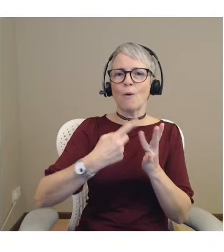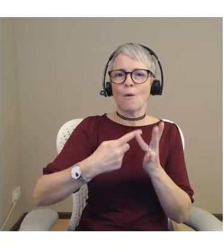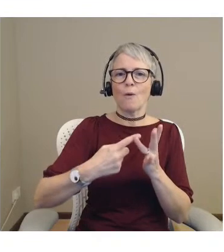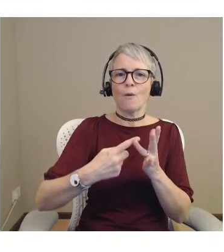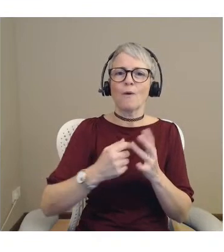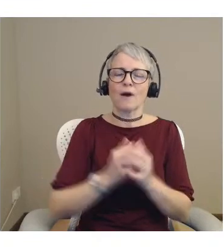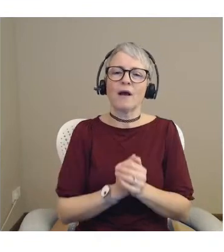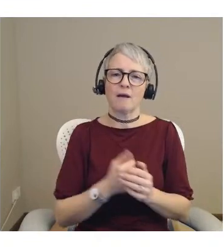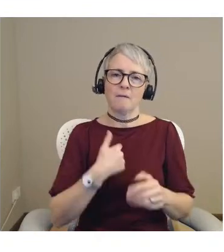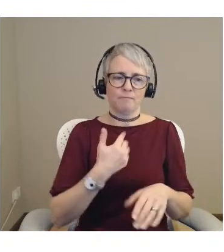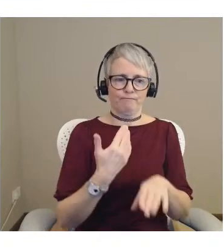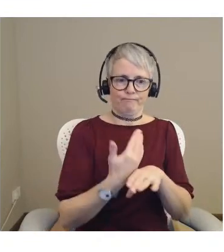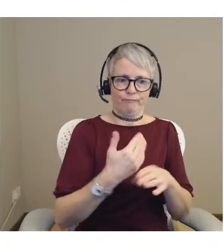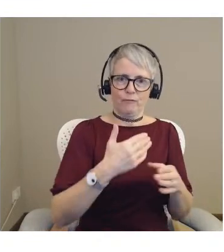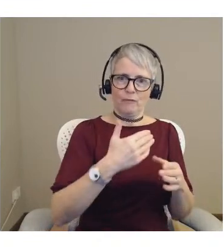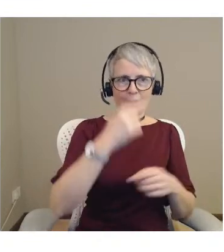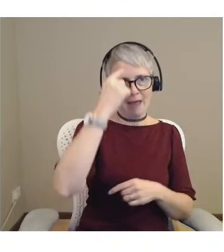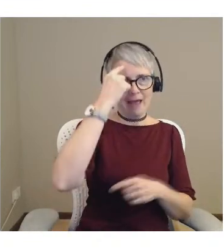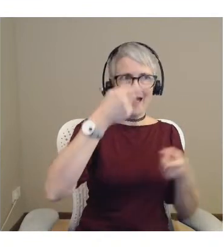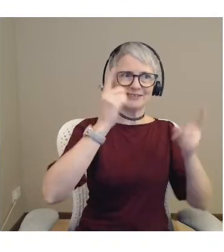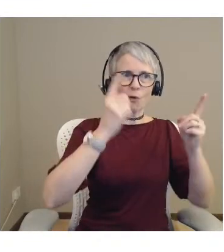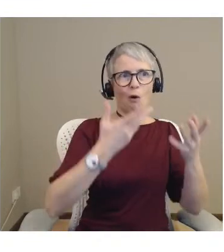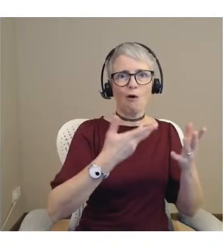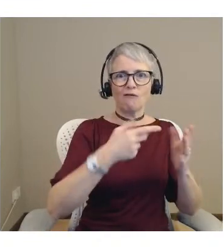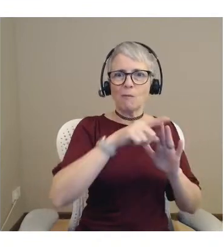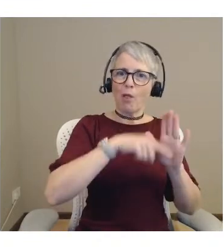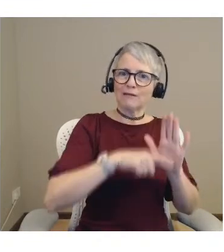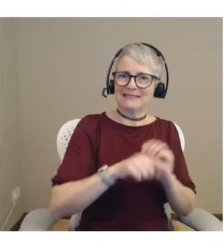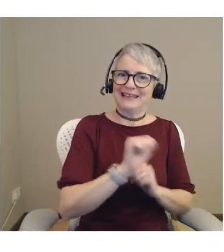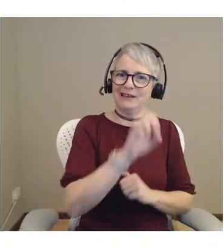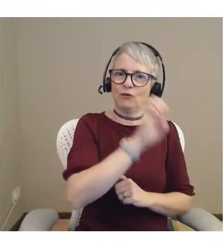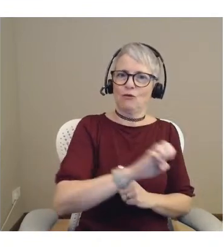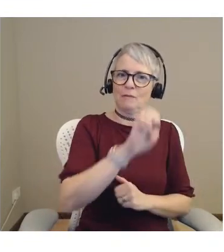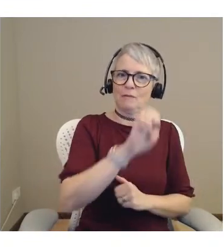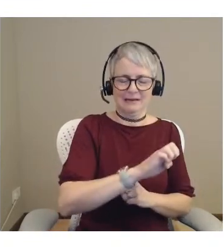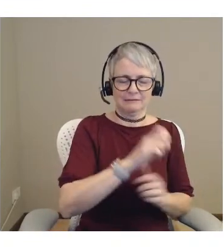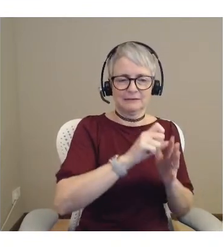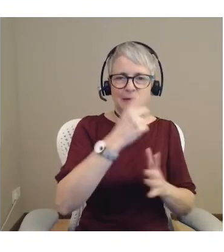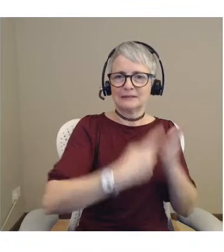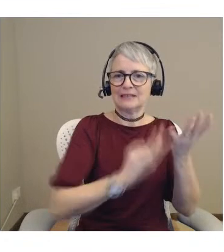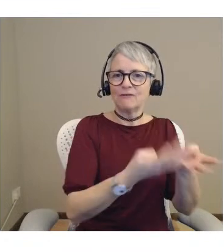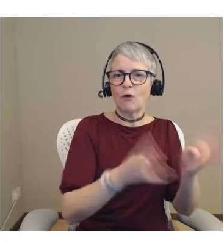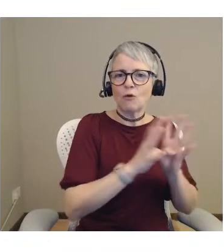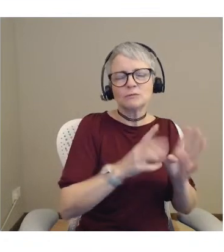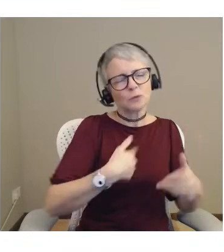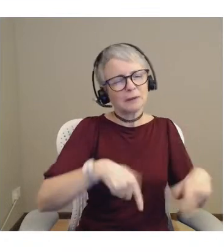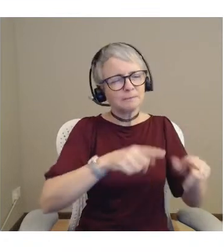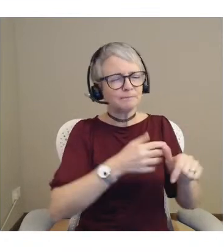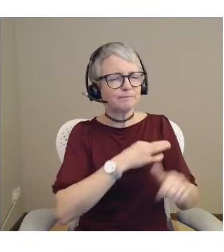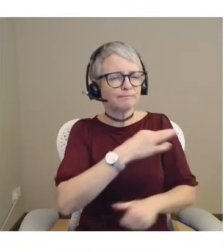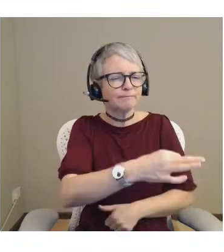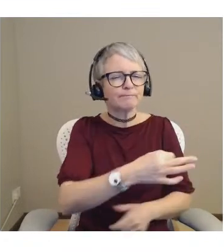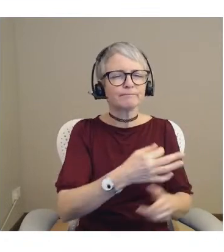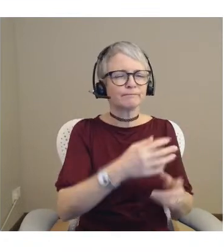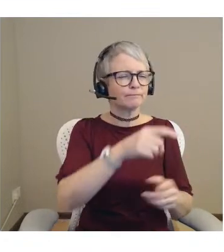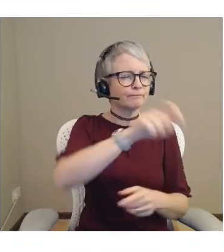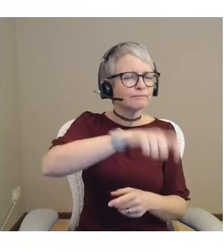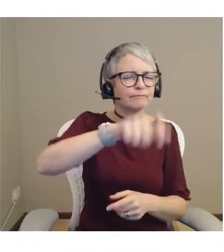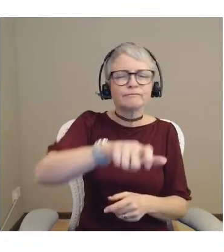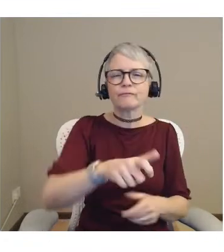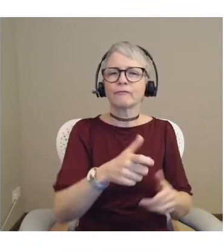European Disability Forum, which is the umbrella organization representing persons with disabilities before the European